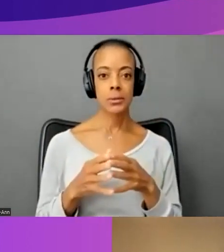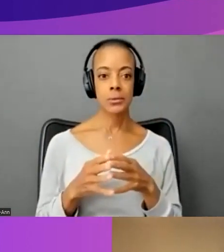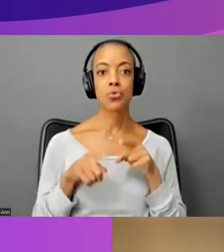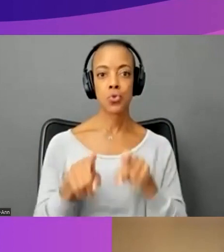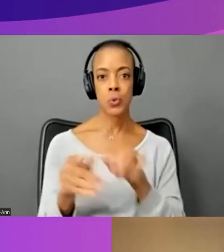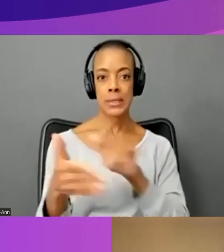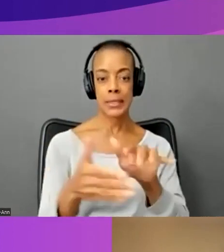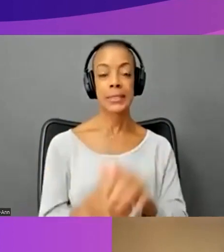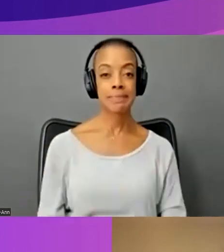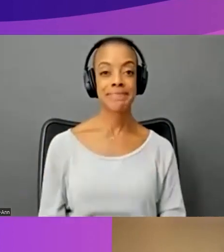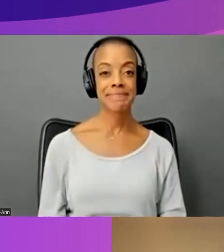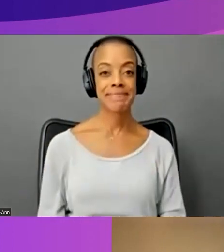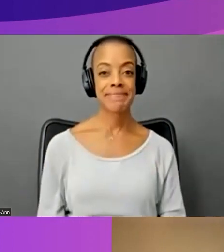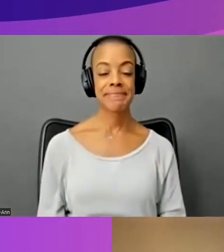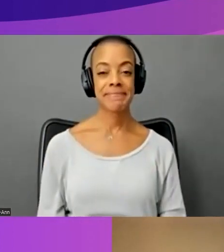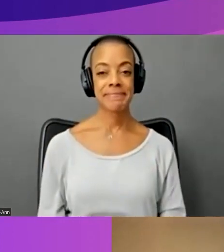study.